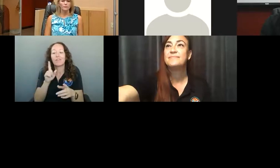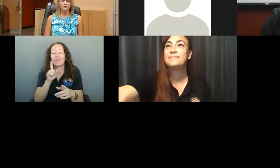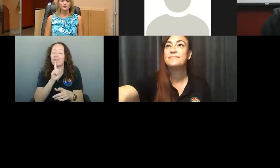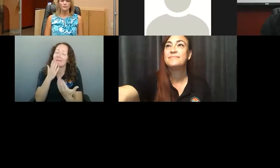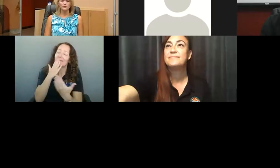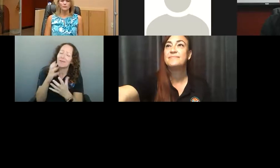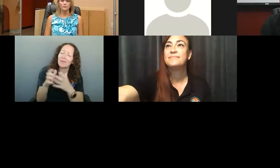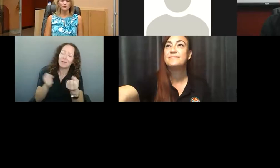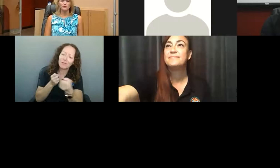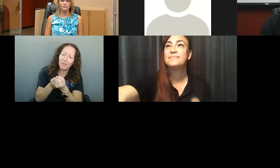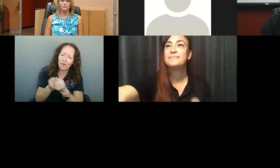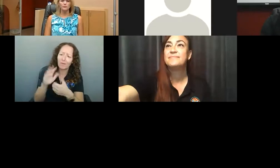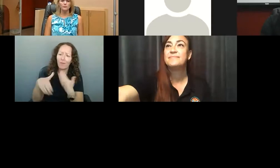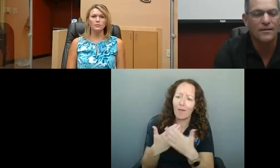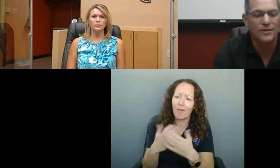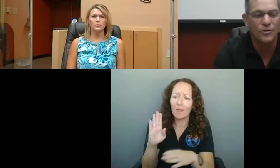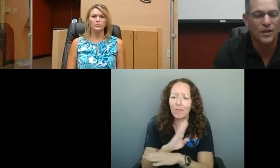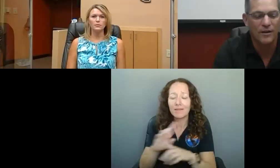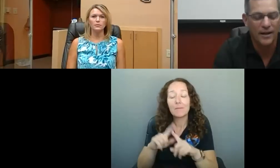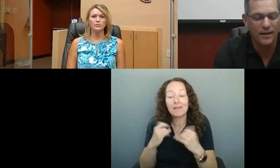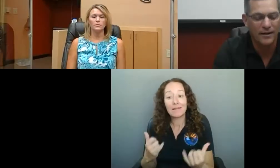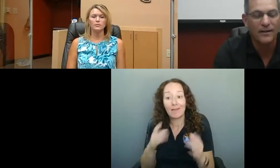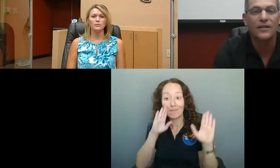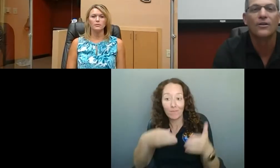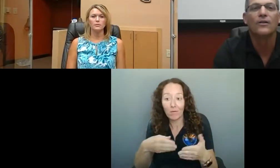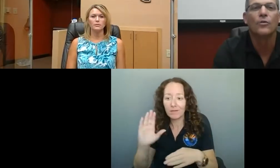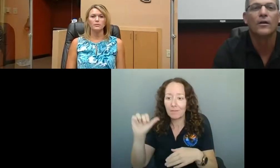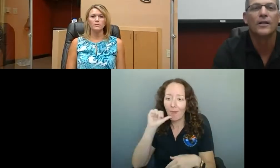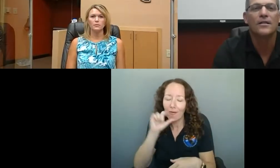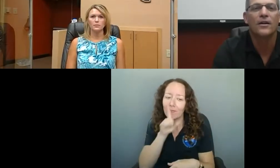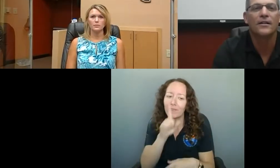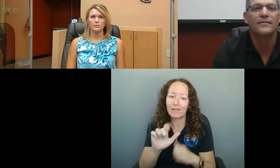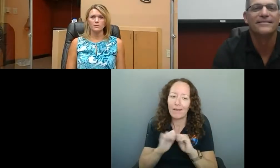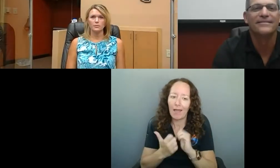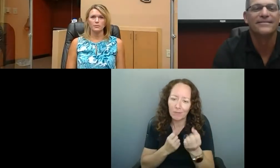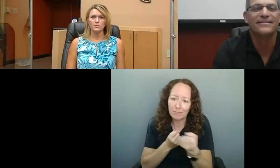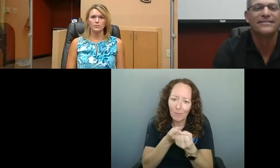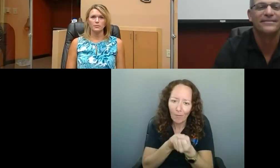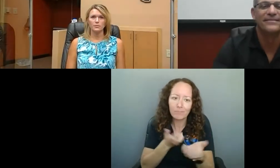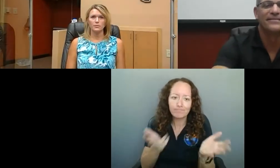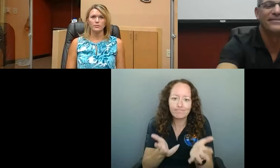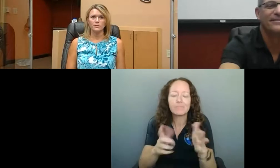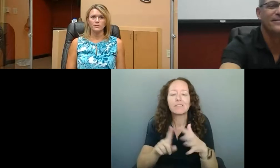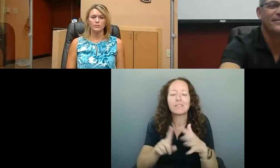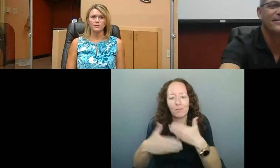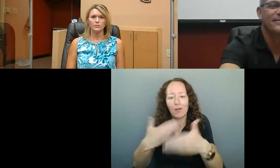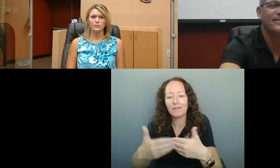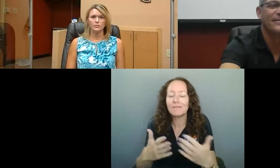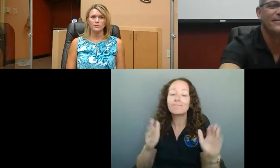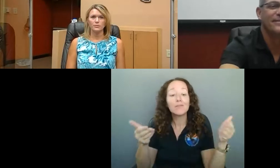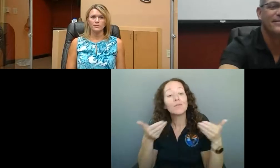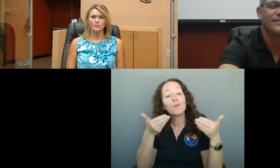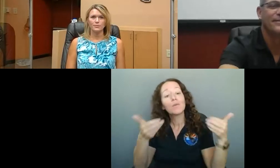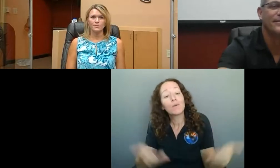them and support them with this campaign. So Sherry, you're welcome to get started. Well, thank you, Mayor. Greatly